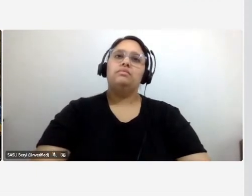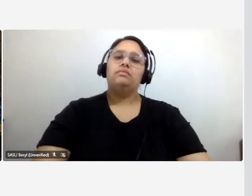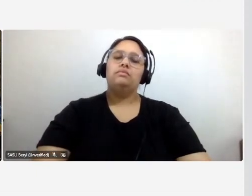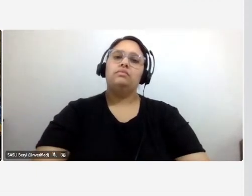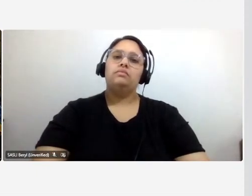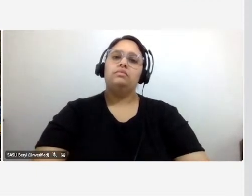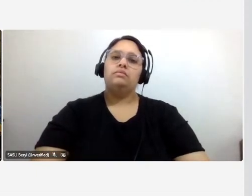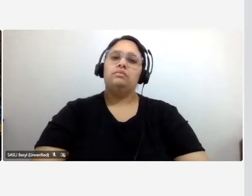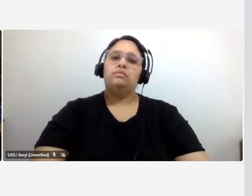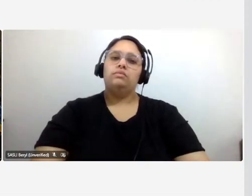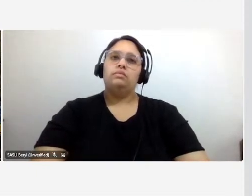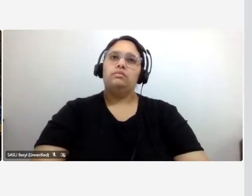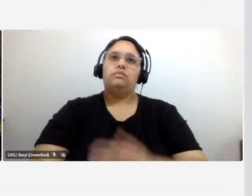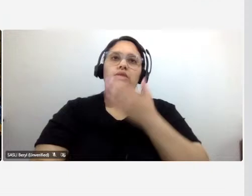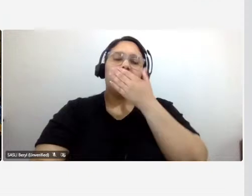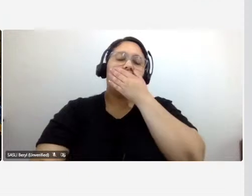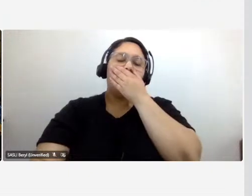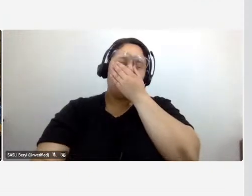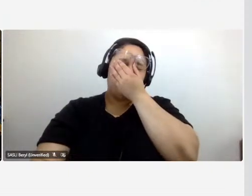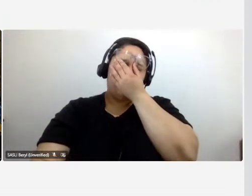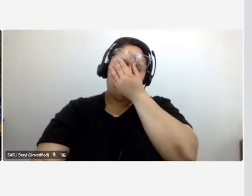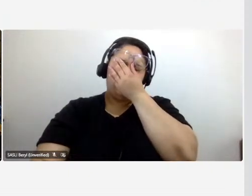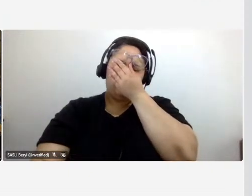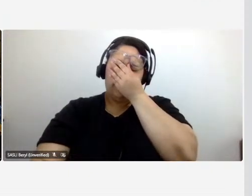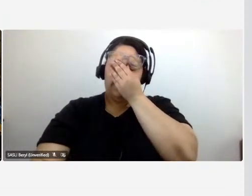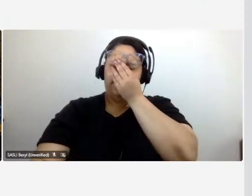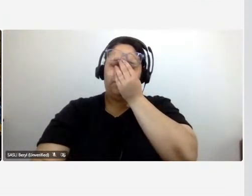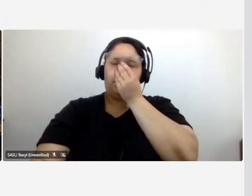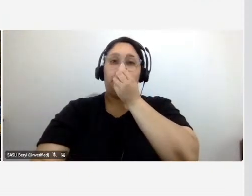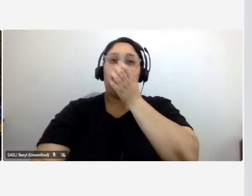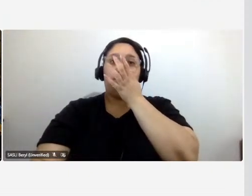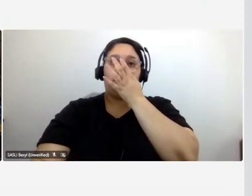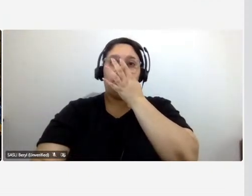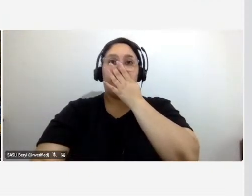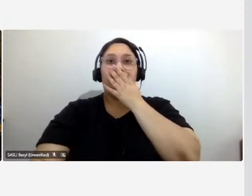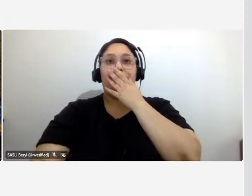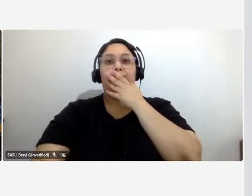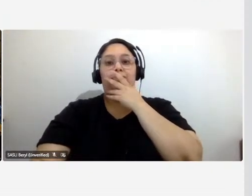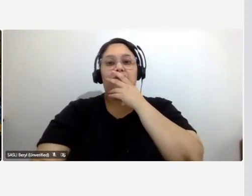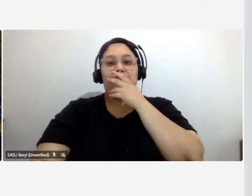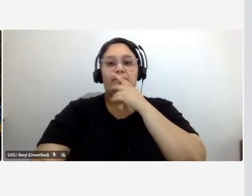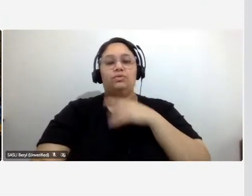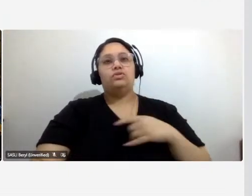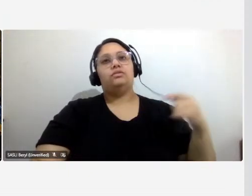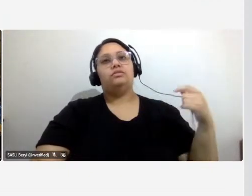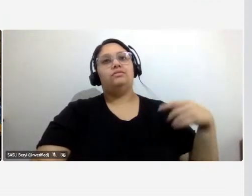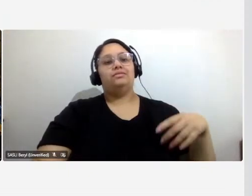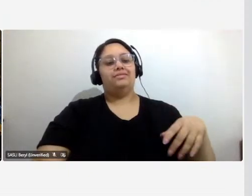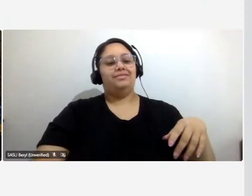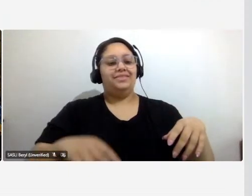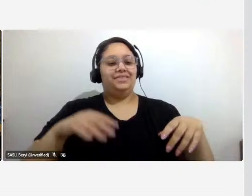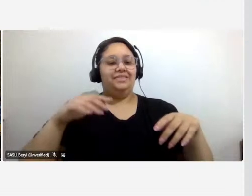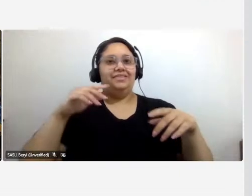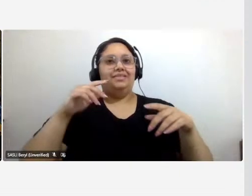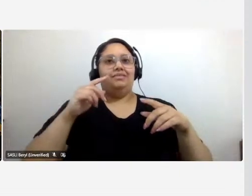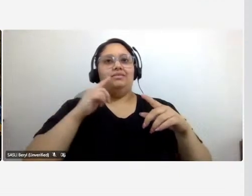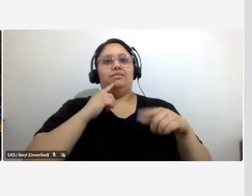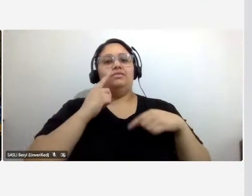when we live here, we must have a sense that suggests that there's no toxicity in the department.